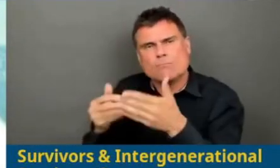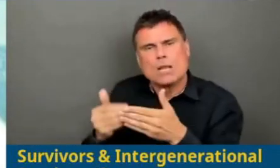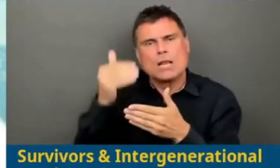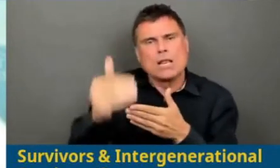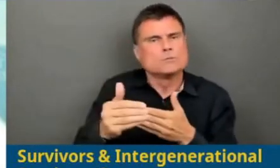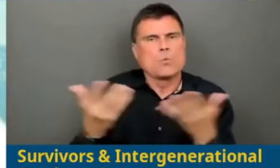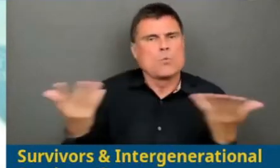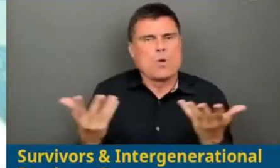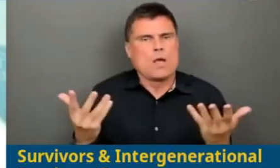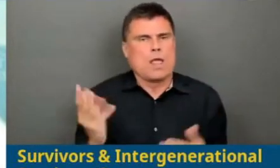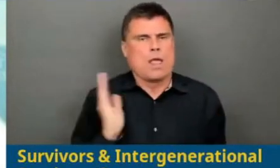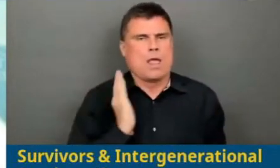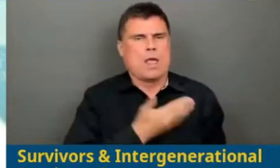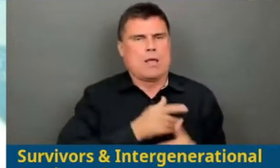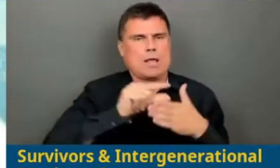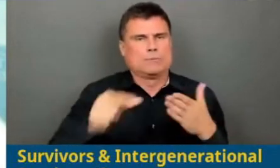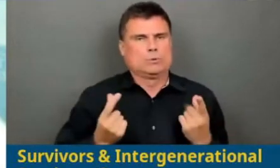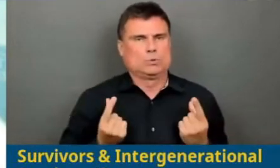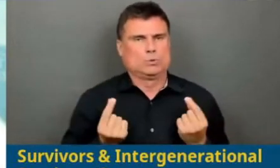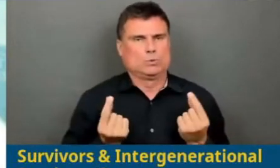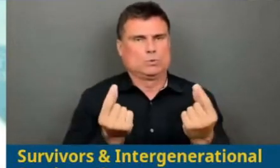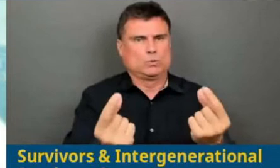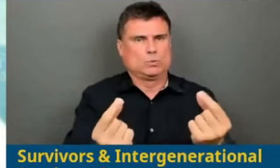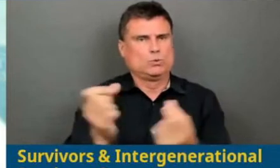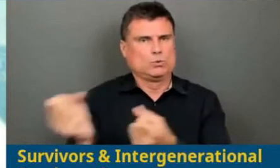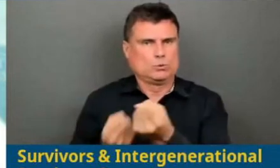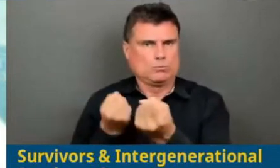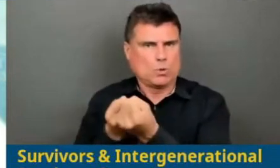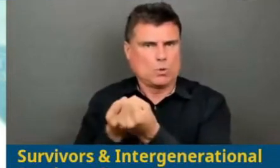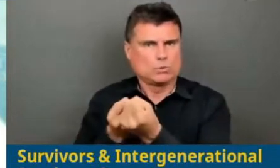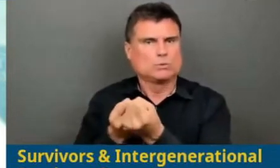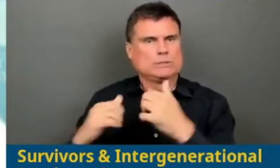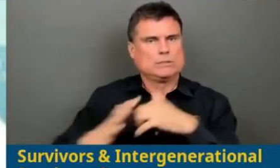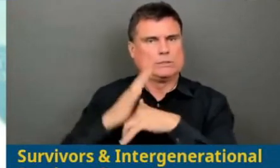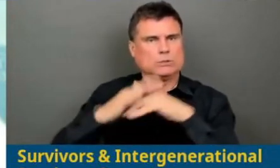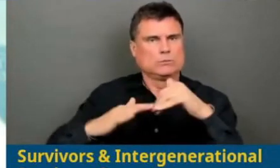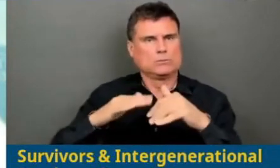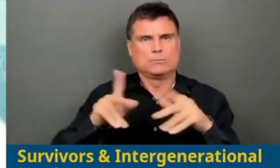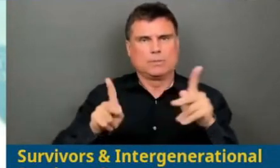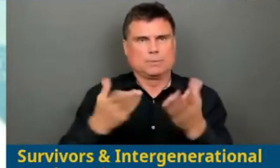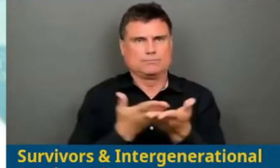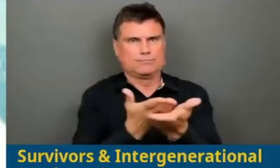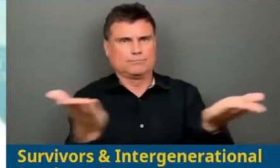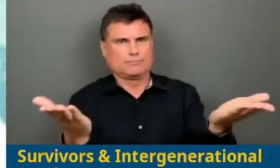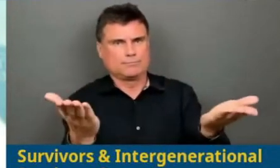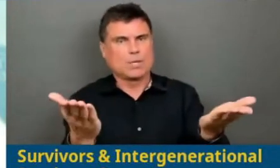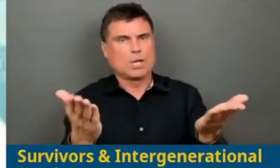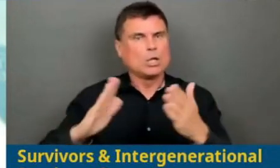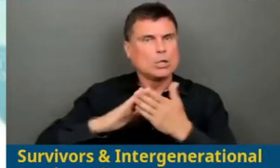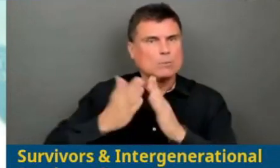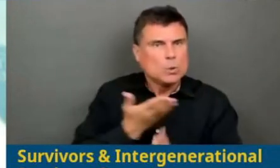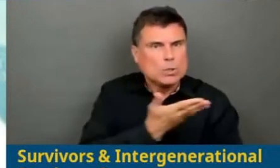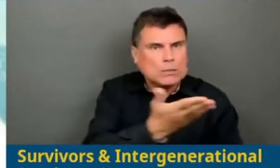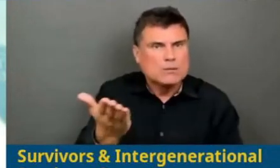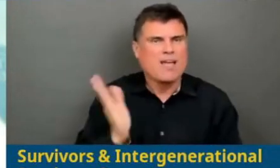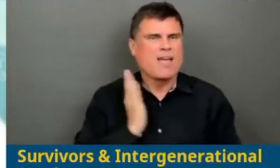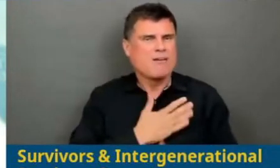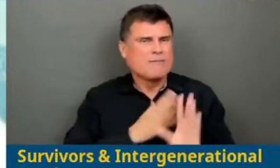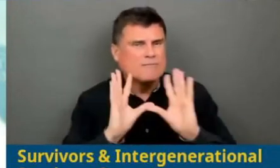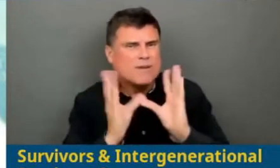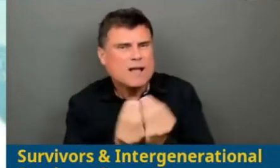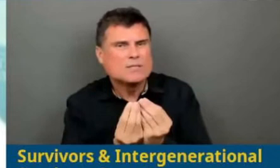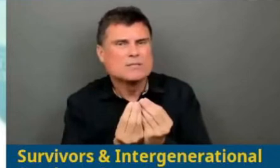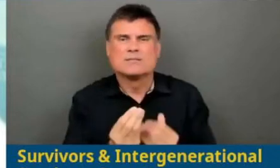support Indigenous peoples, Indigenous nations, and our relatives who didn't make it home. Tuxiism.